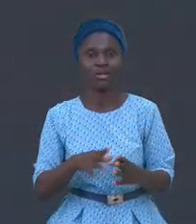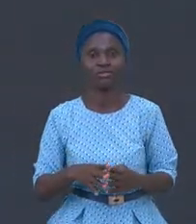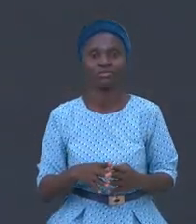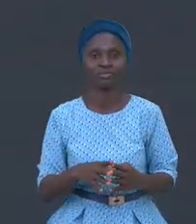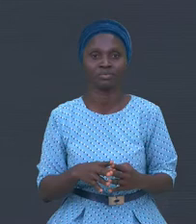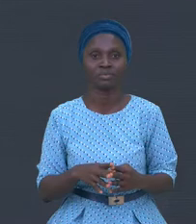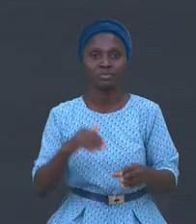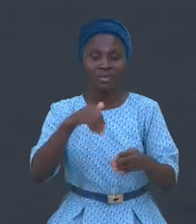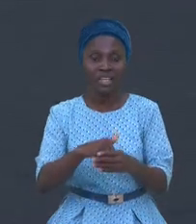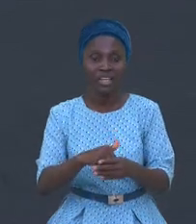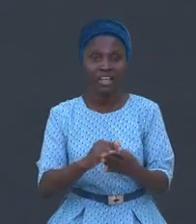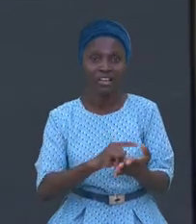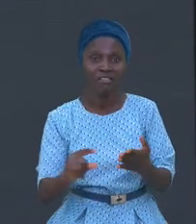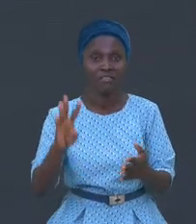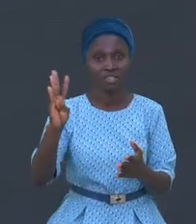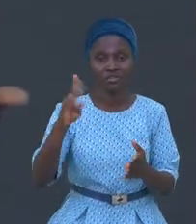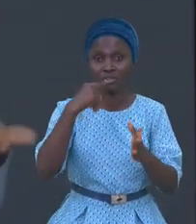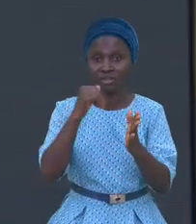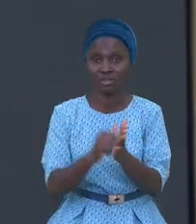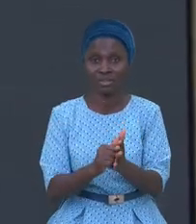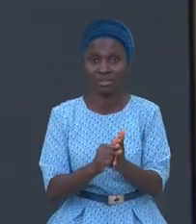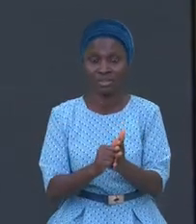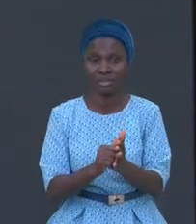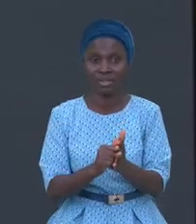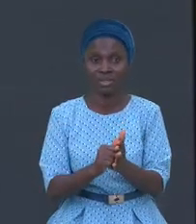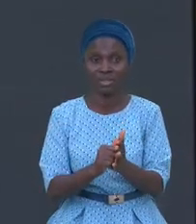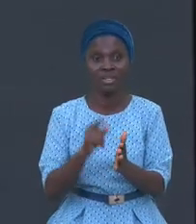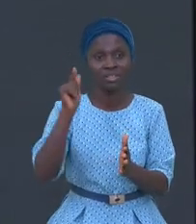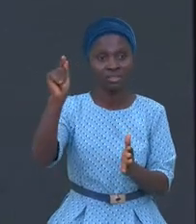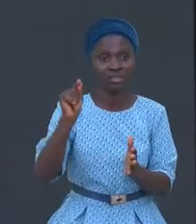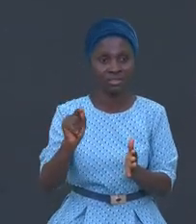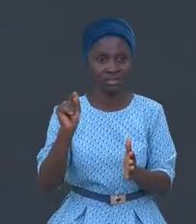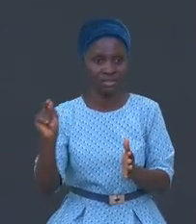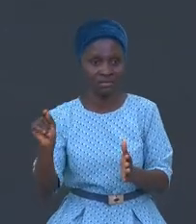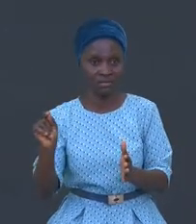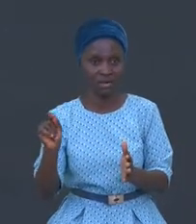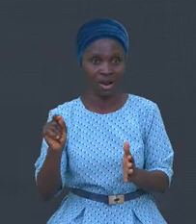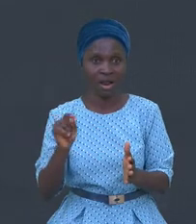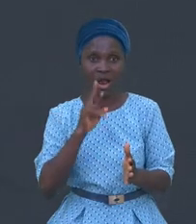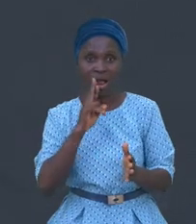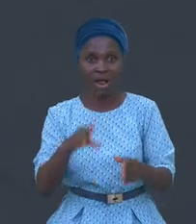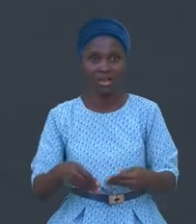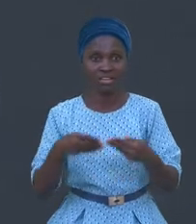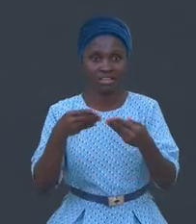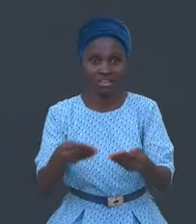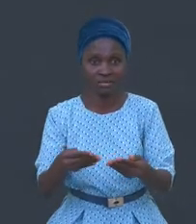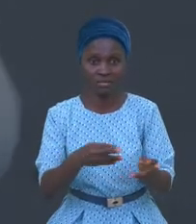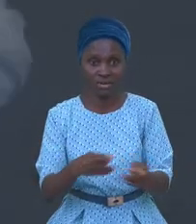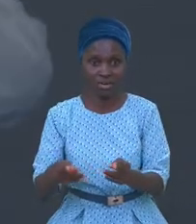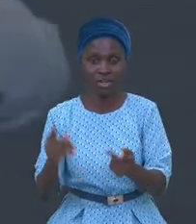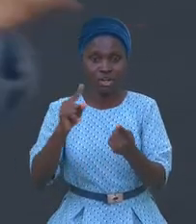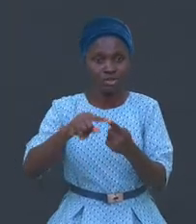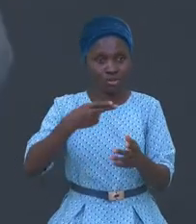4, it says, whereby are given unto